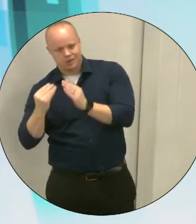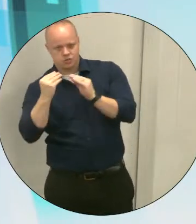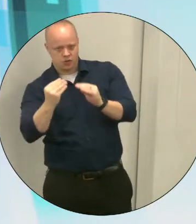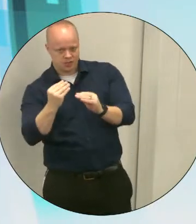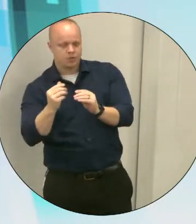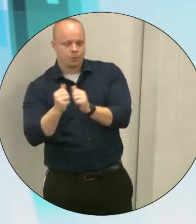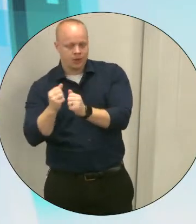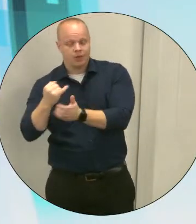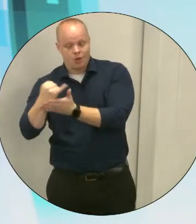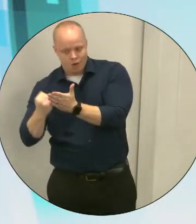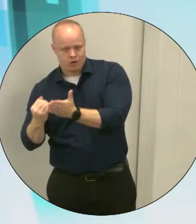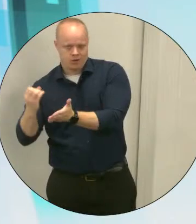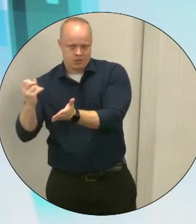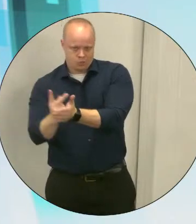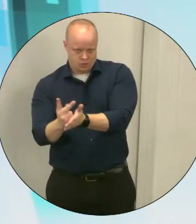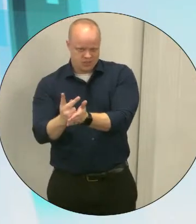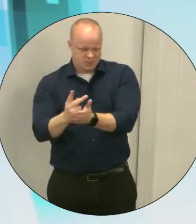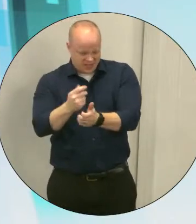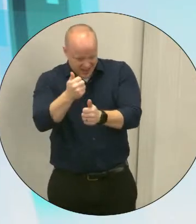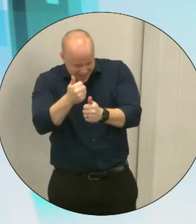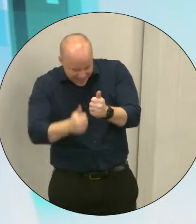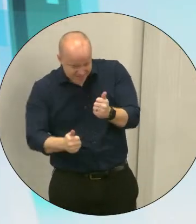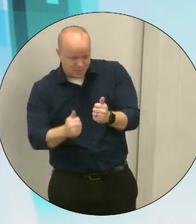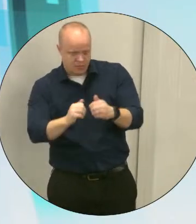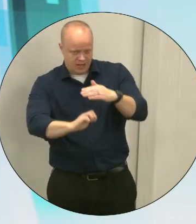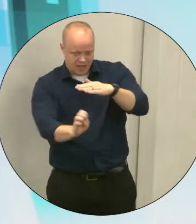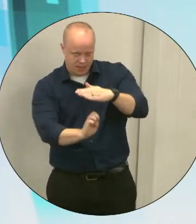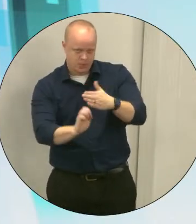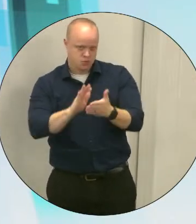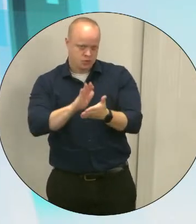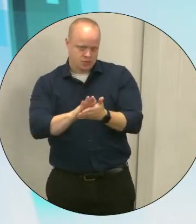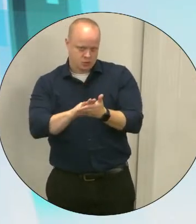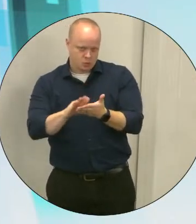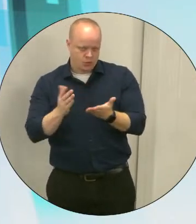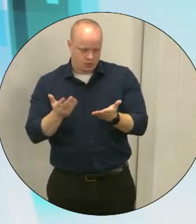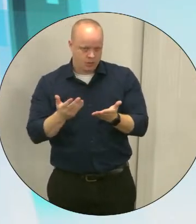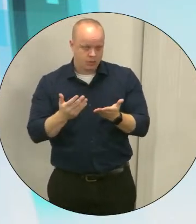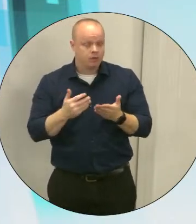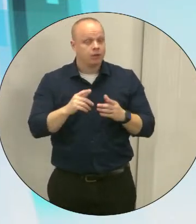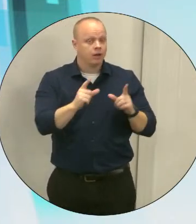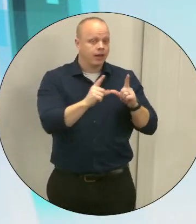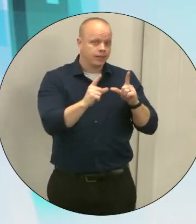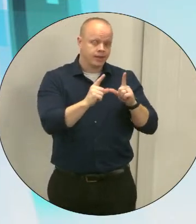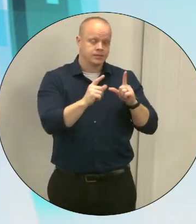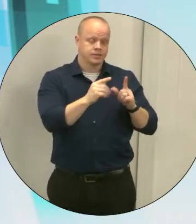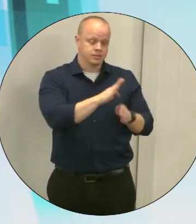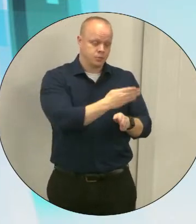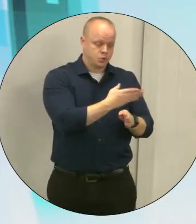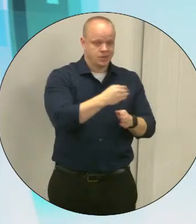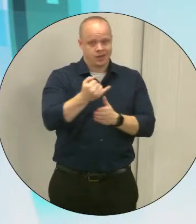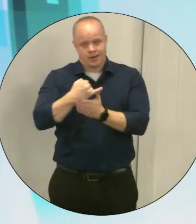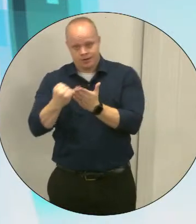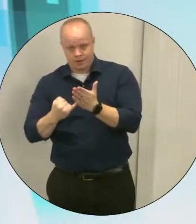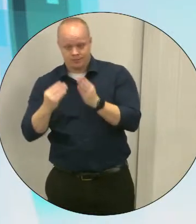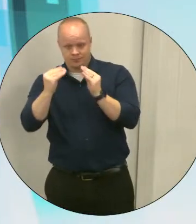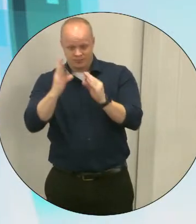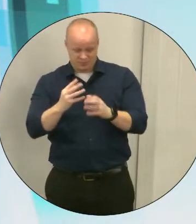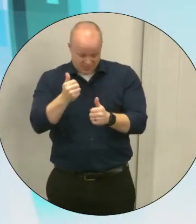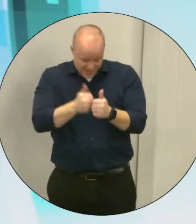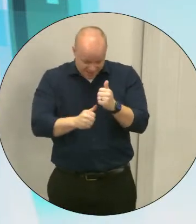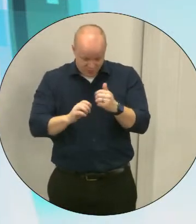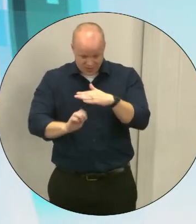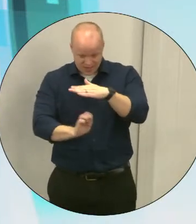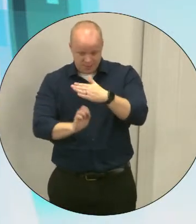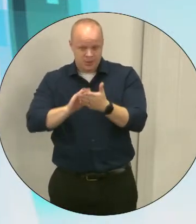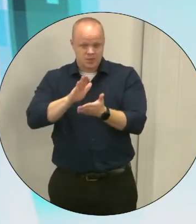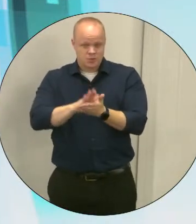with an art endorsement at every elementary school. A licensed music and art teacher at every elementary